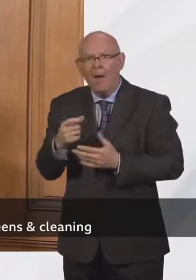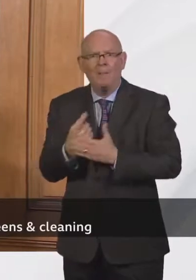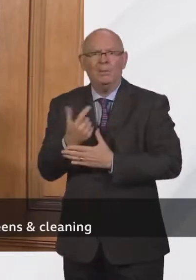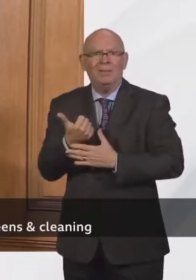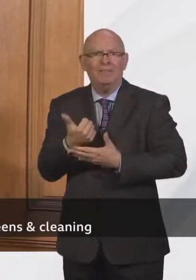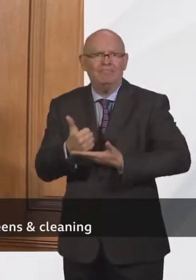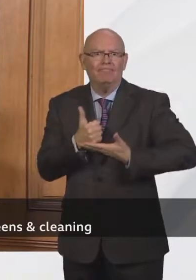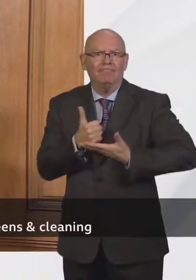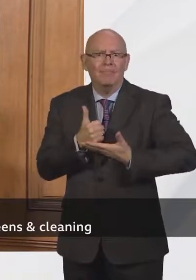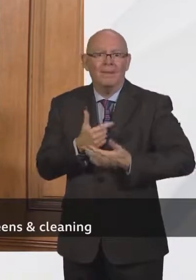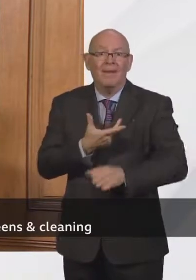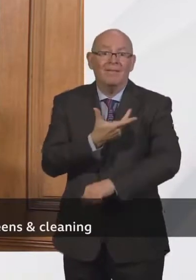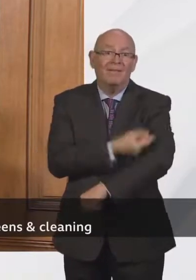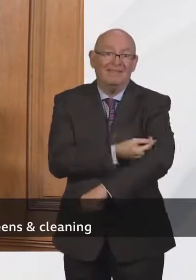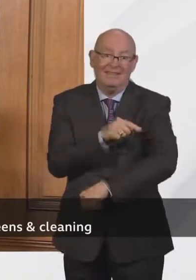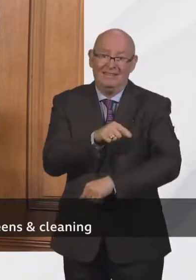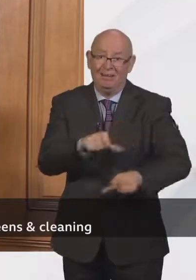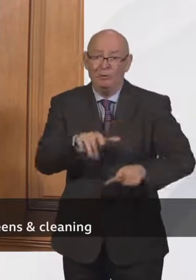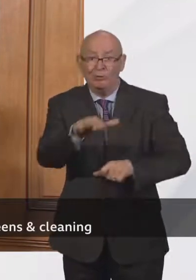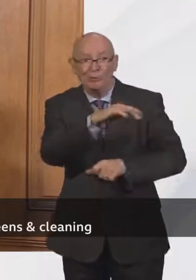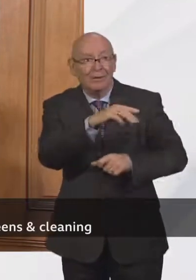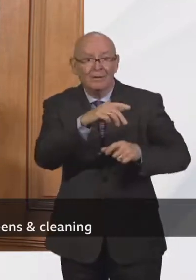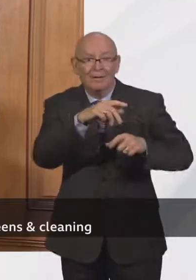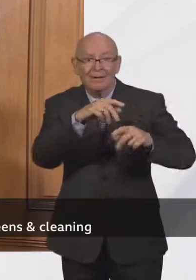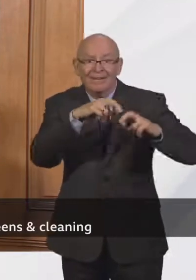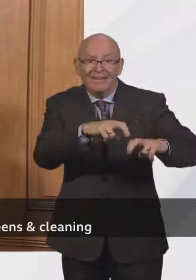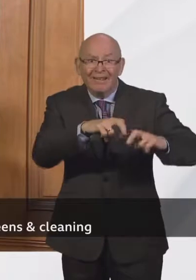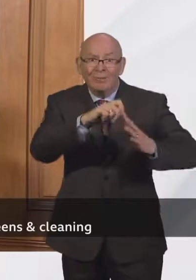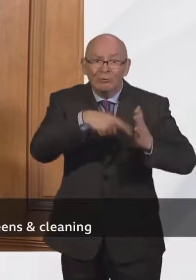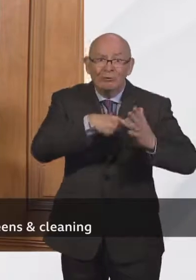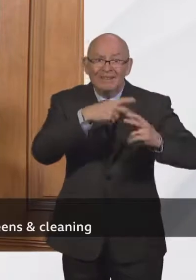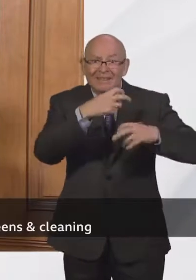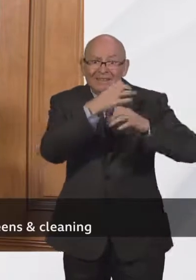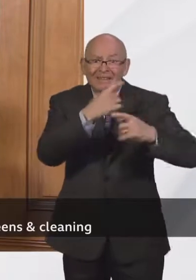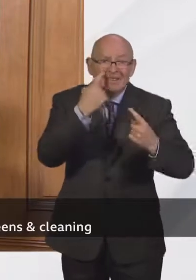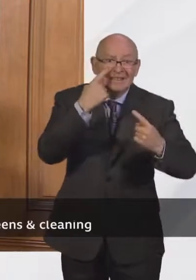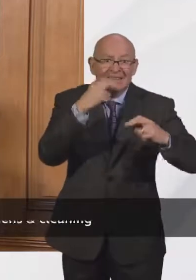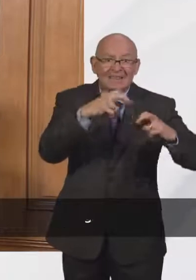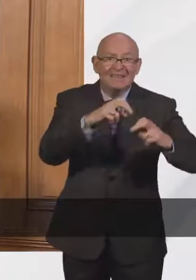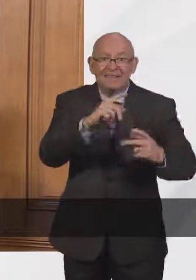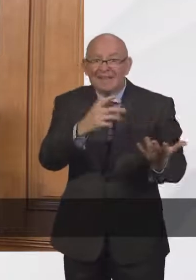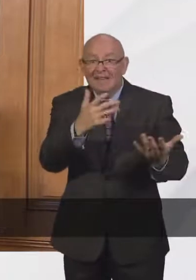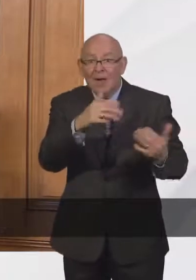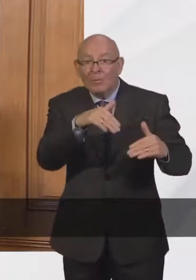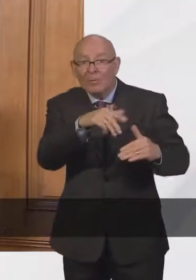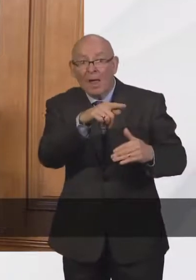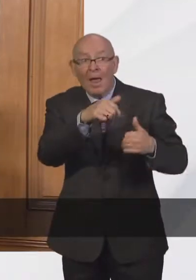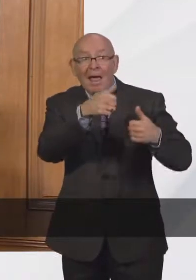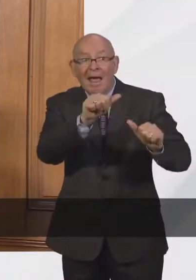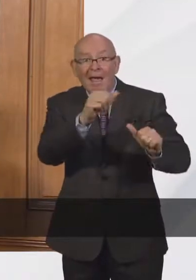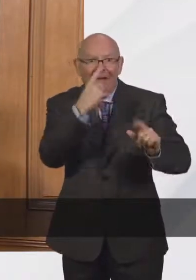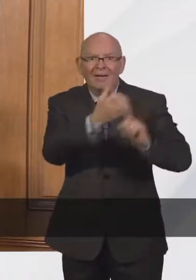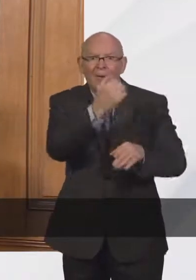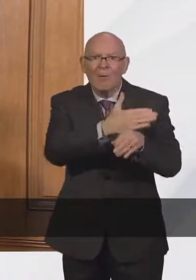I'm optimistic that somewhere in there, and I can't tell you exactly where, there's going to be some progress. And I think most likely